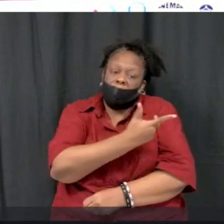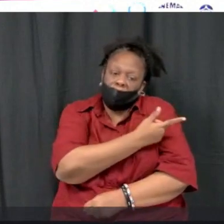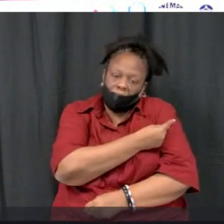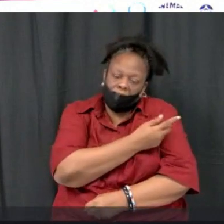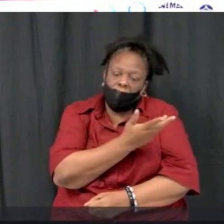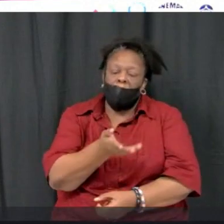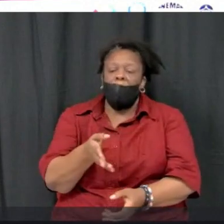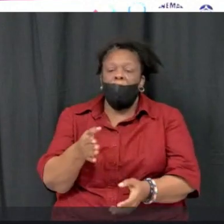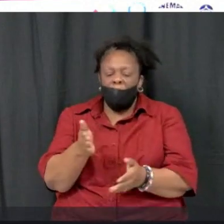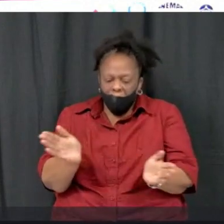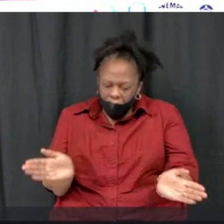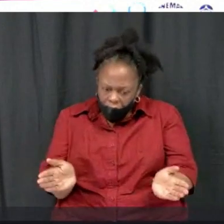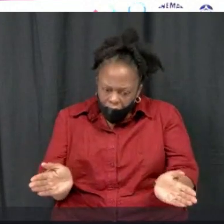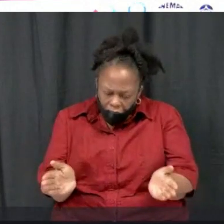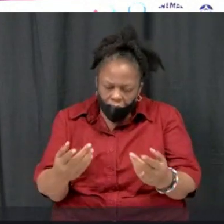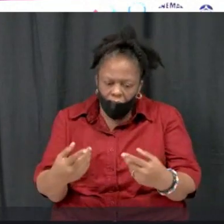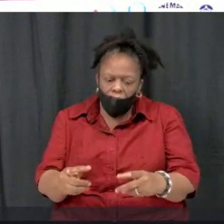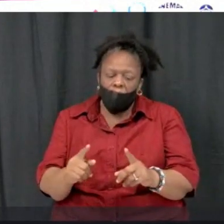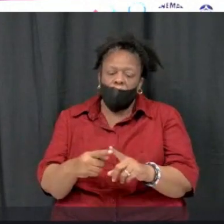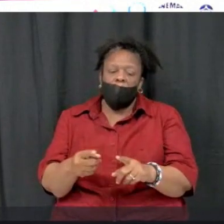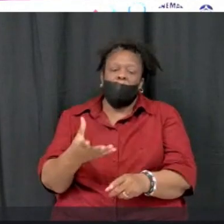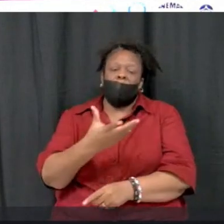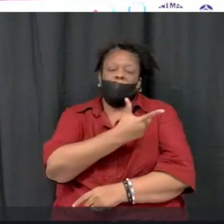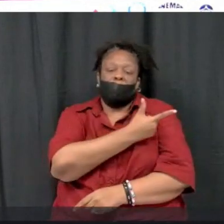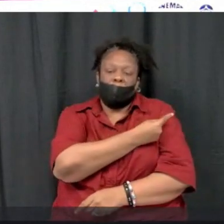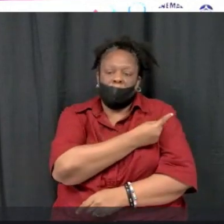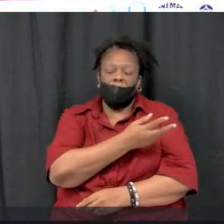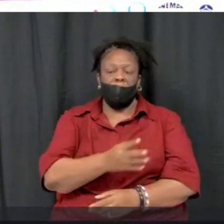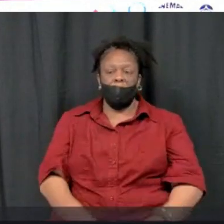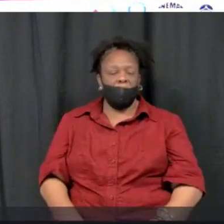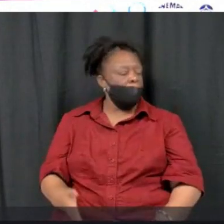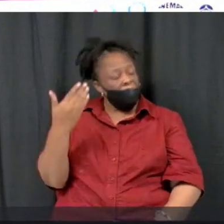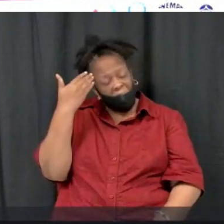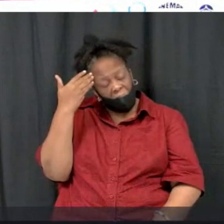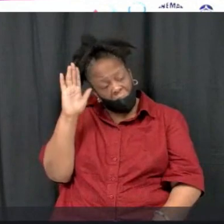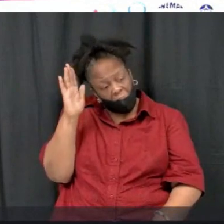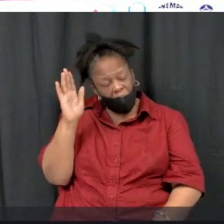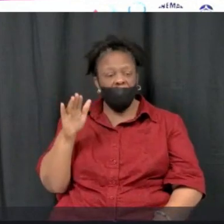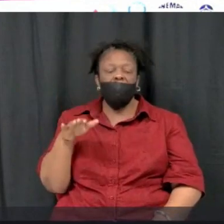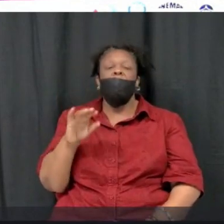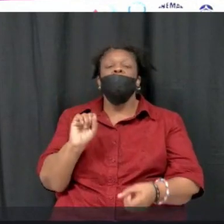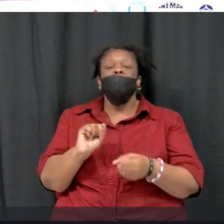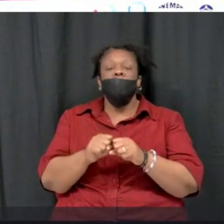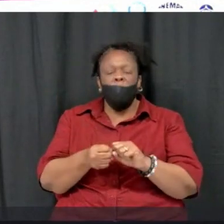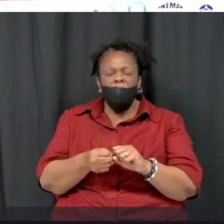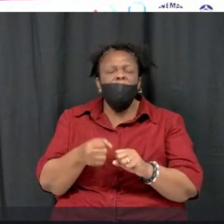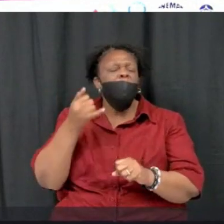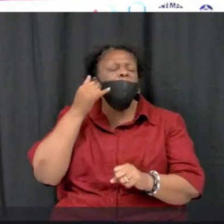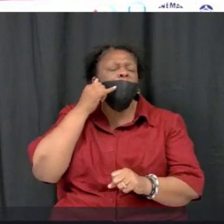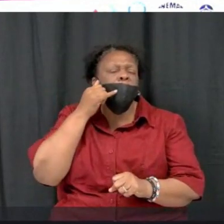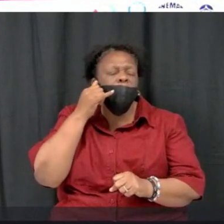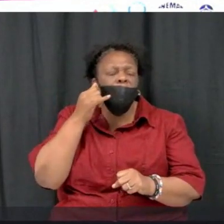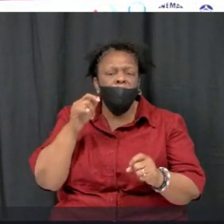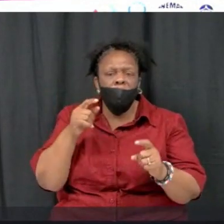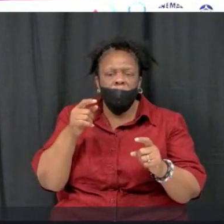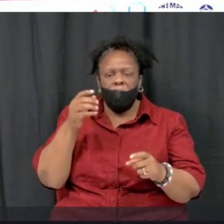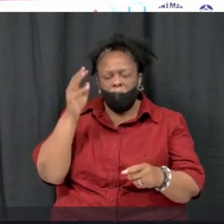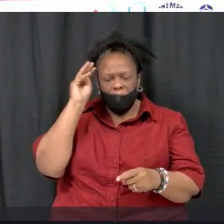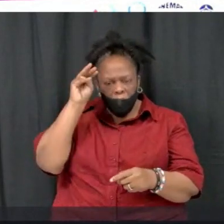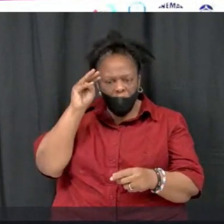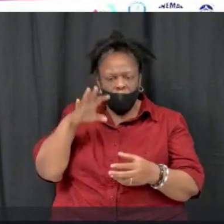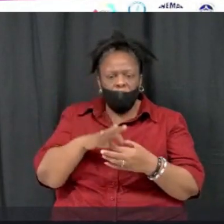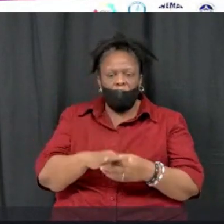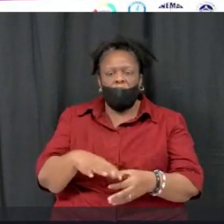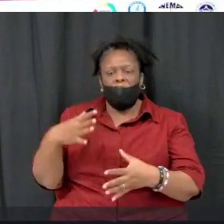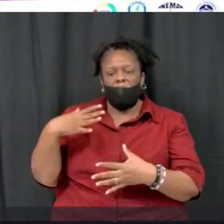to vaccinate, or tell them why they should vaccinate. And if you don't have the tools, the Ministry of Health is ready and willing to help you